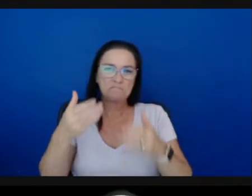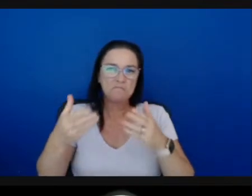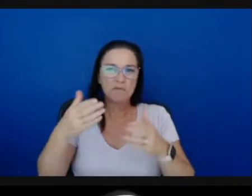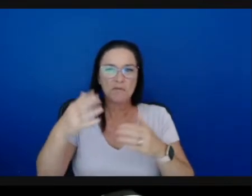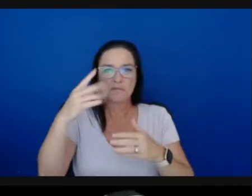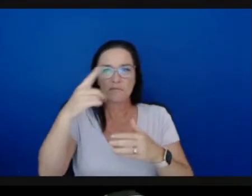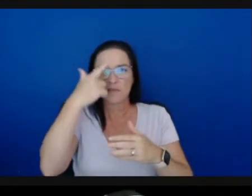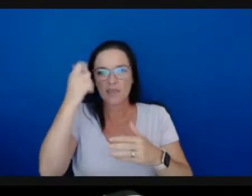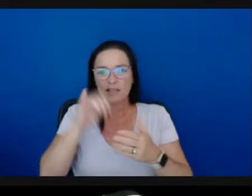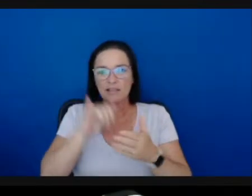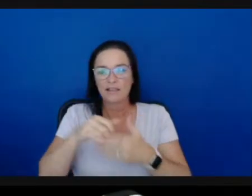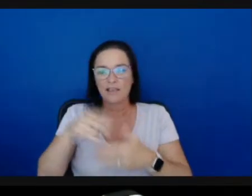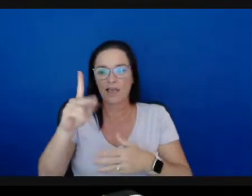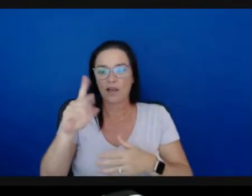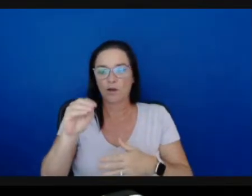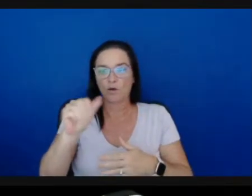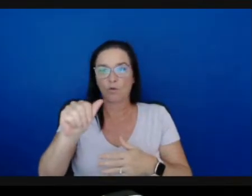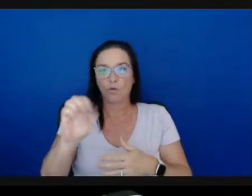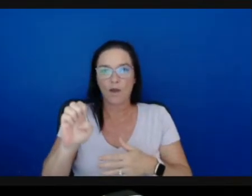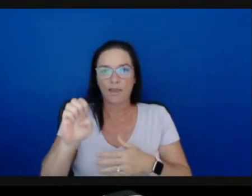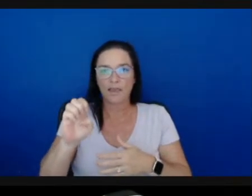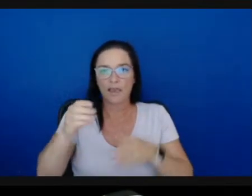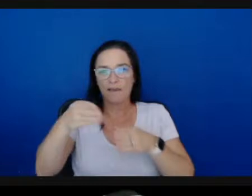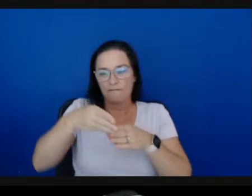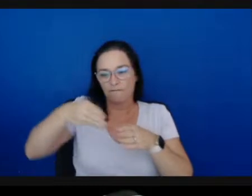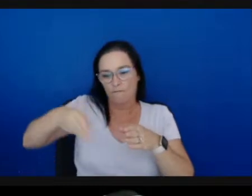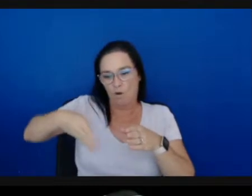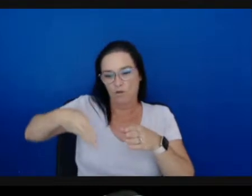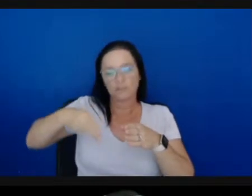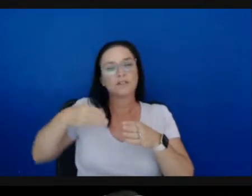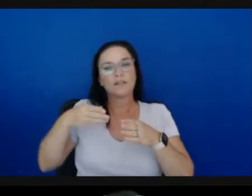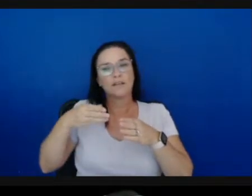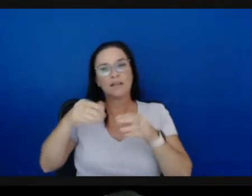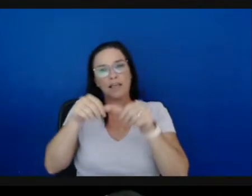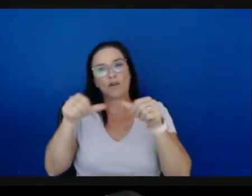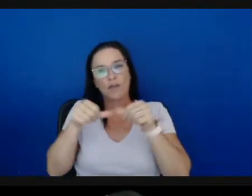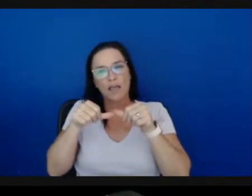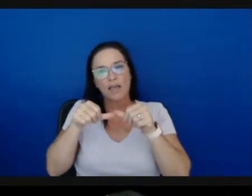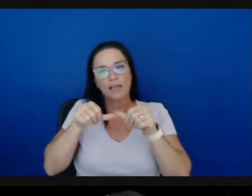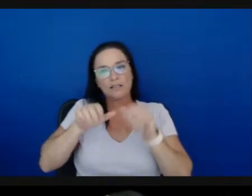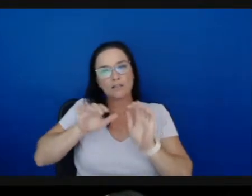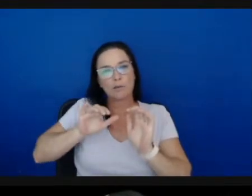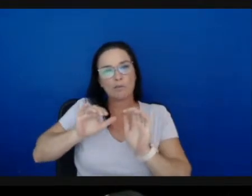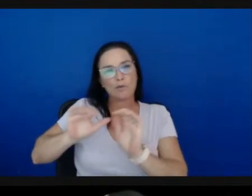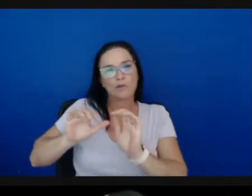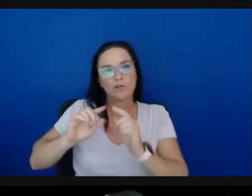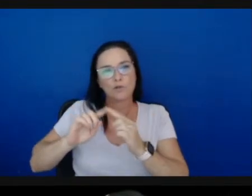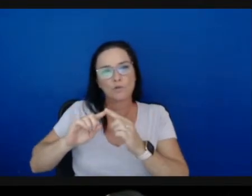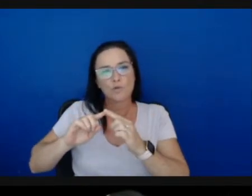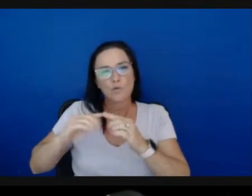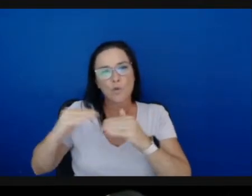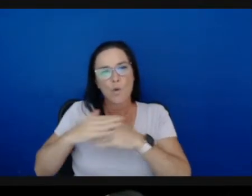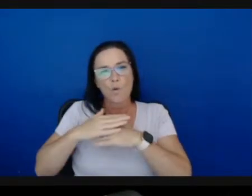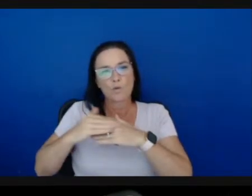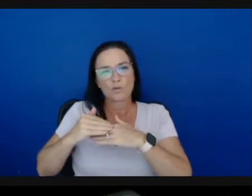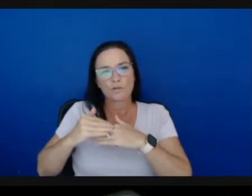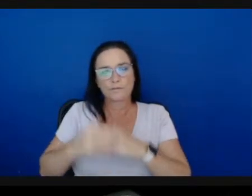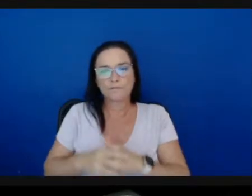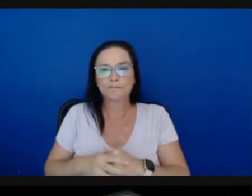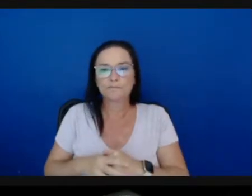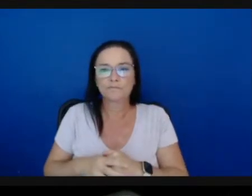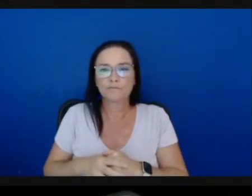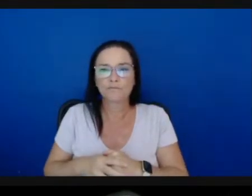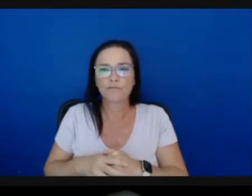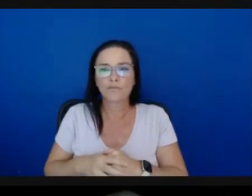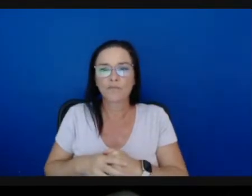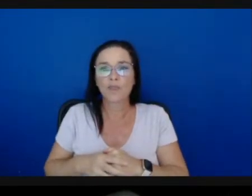Kauai fault zone area is still adjusting and moving seaward in response to that gathering magma. So most of the